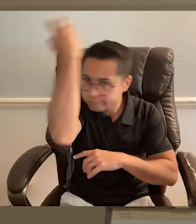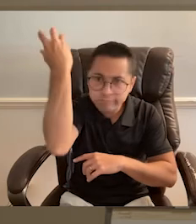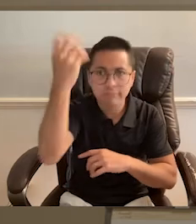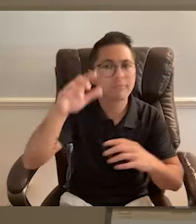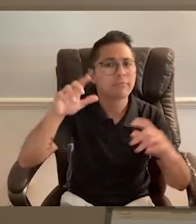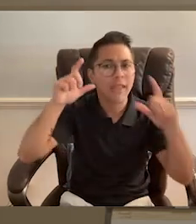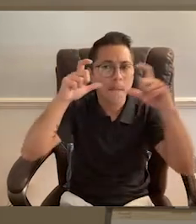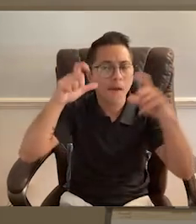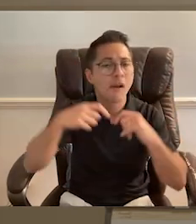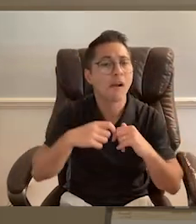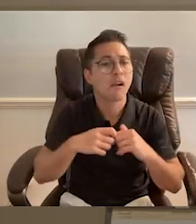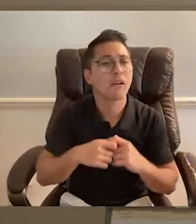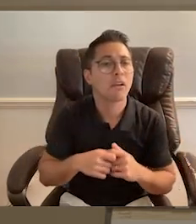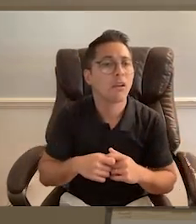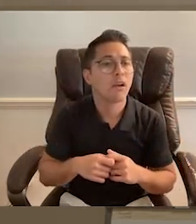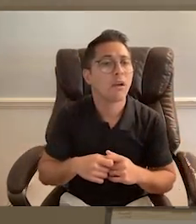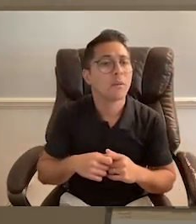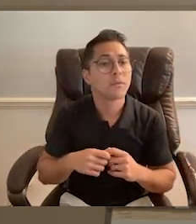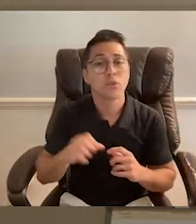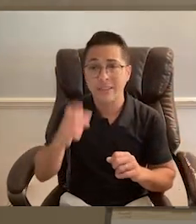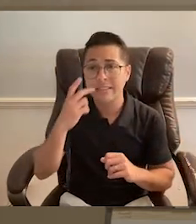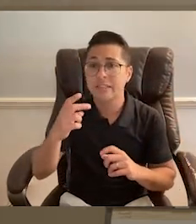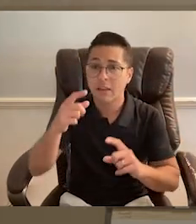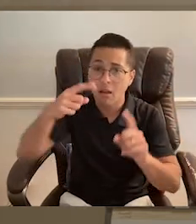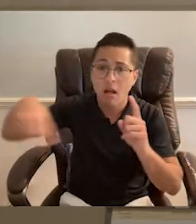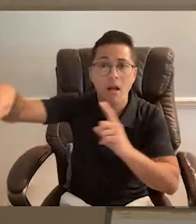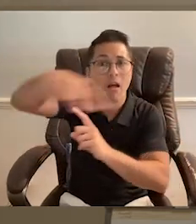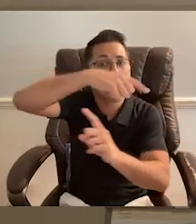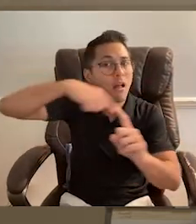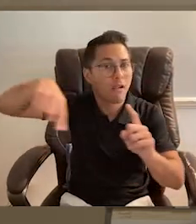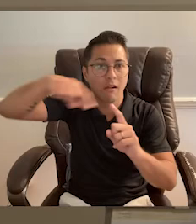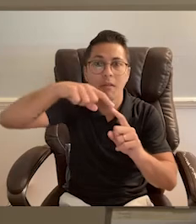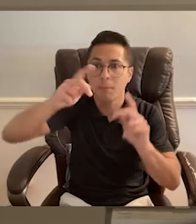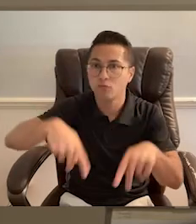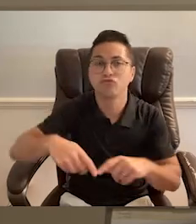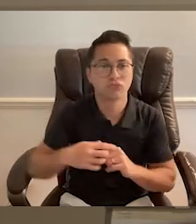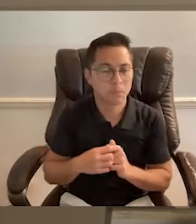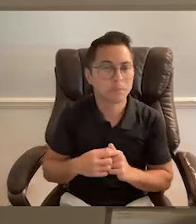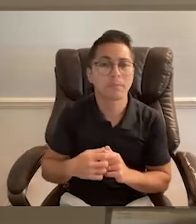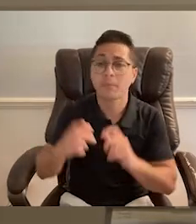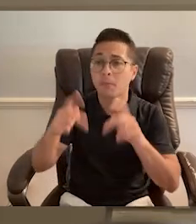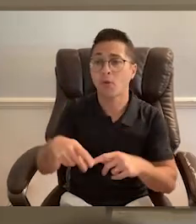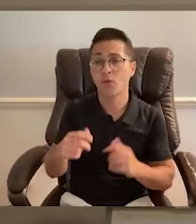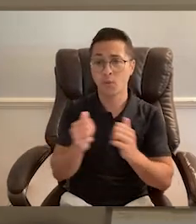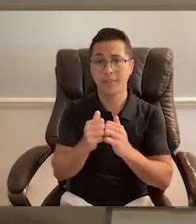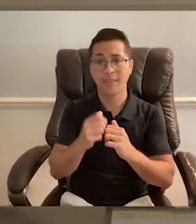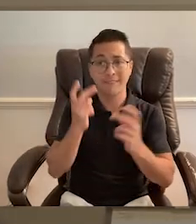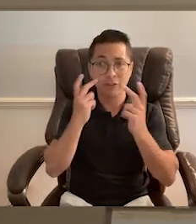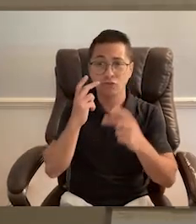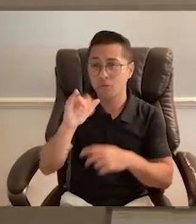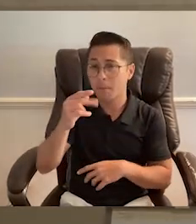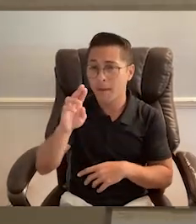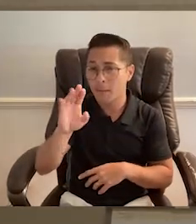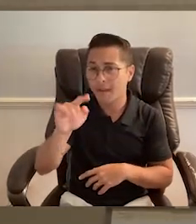that they can tell you what's happening and what's going on. This is the Hamstring measuring tool that we talked about, I